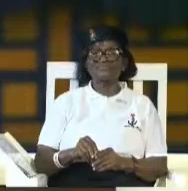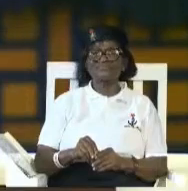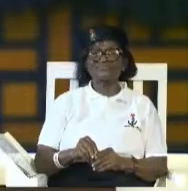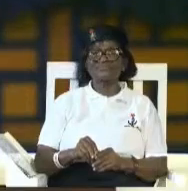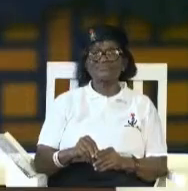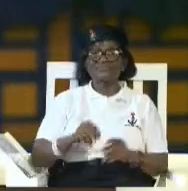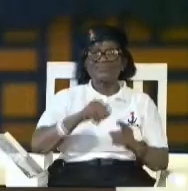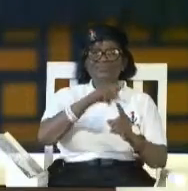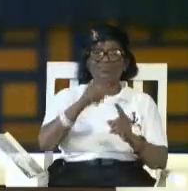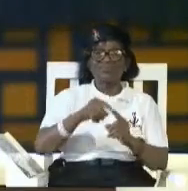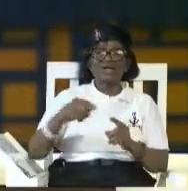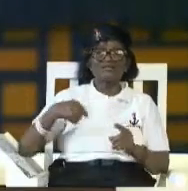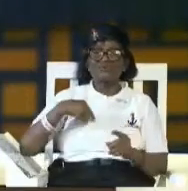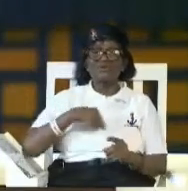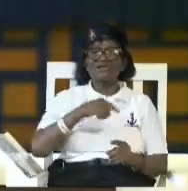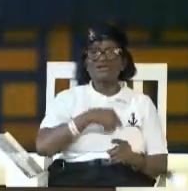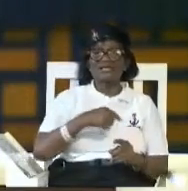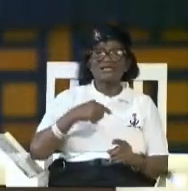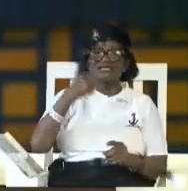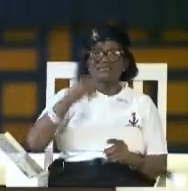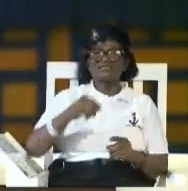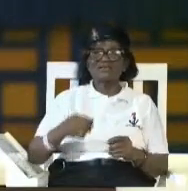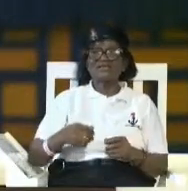When we say set apart,